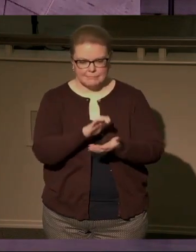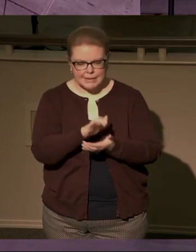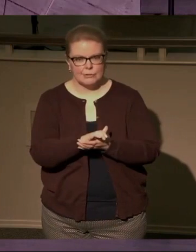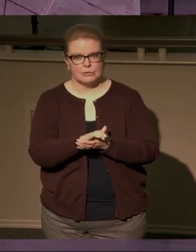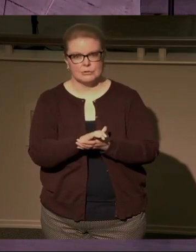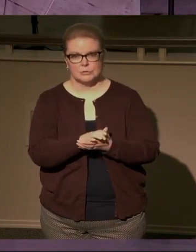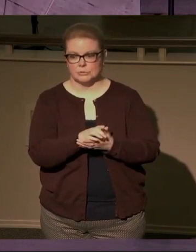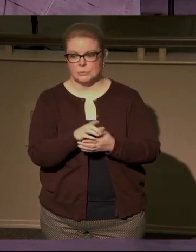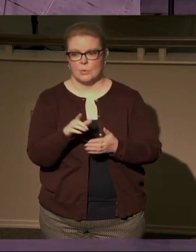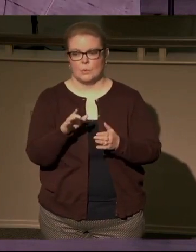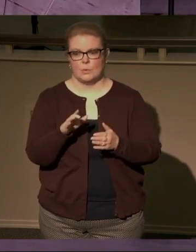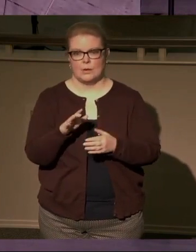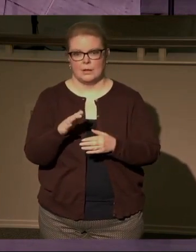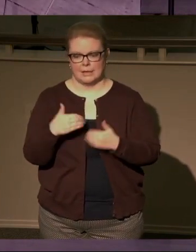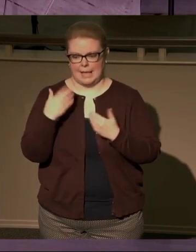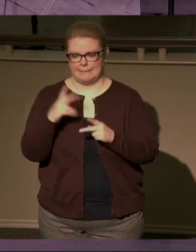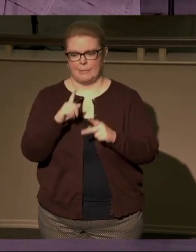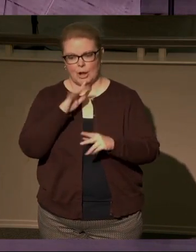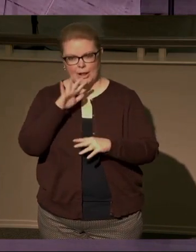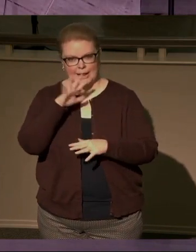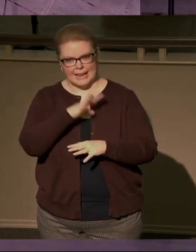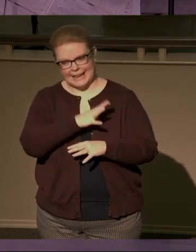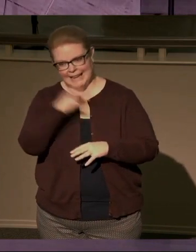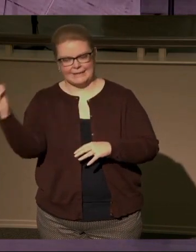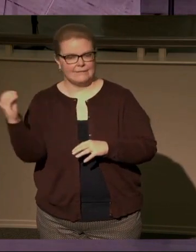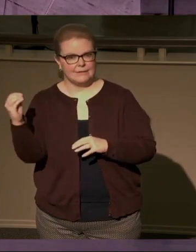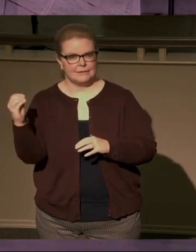they're leaving the faith.